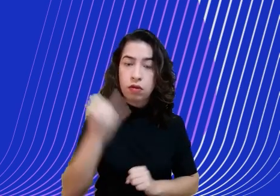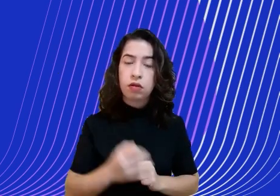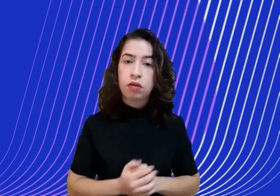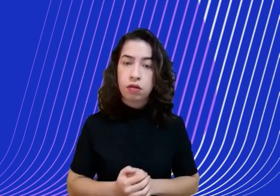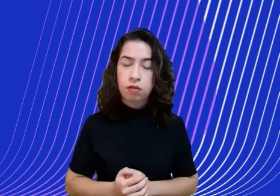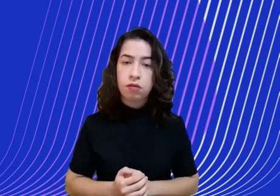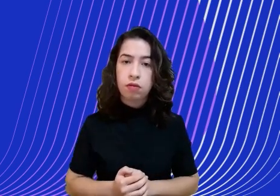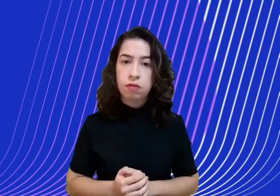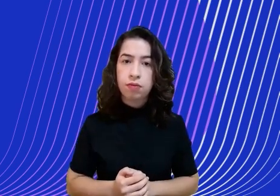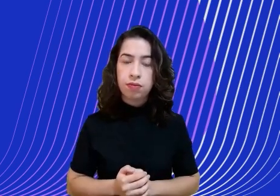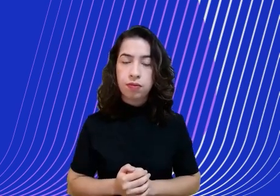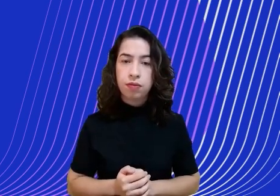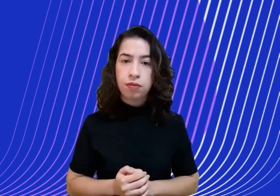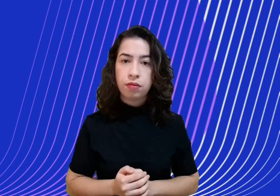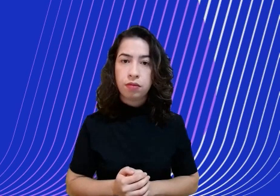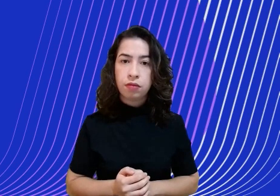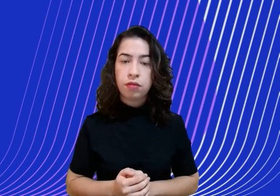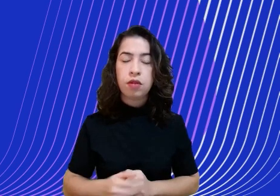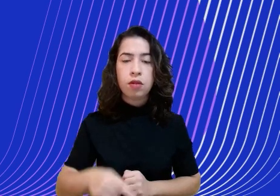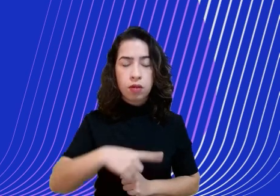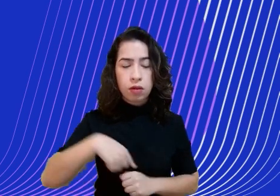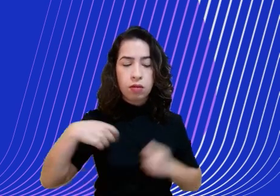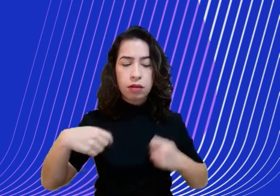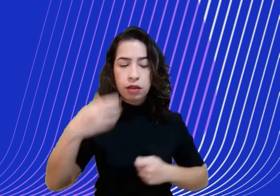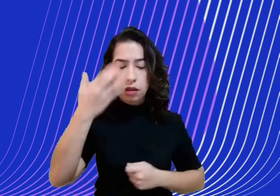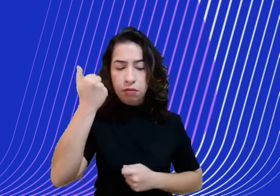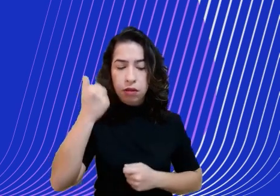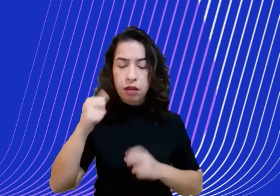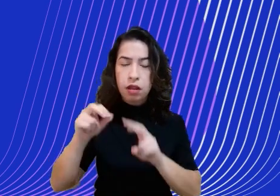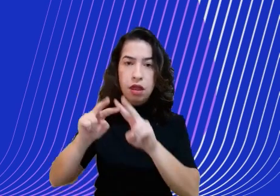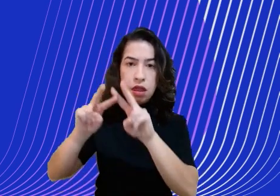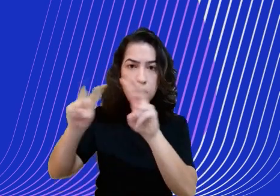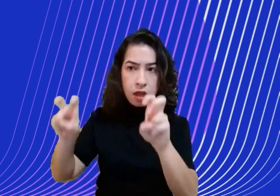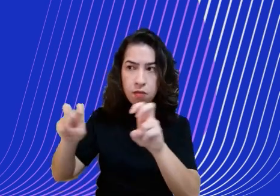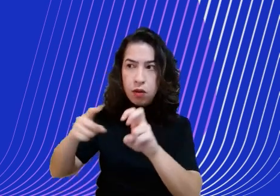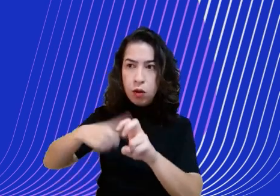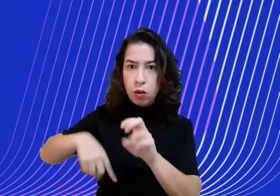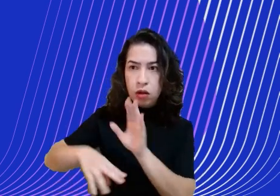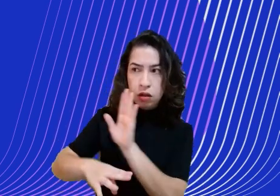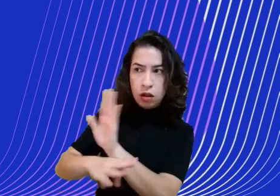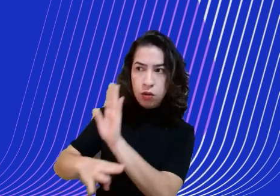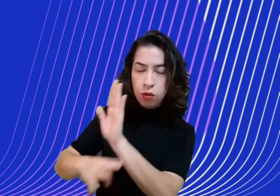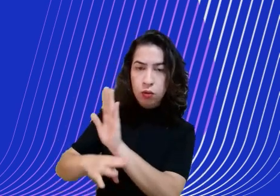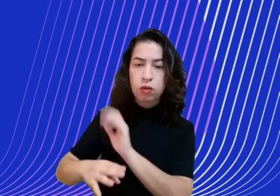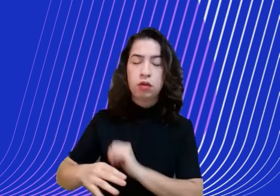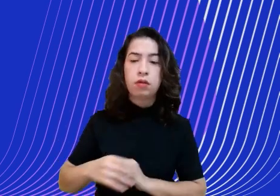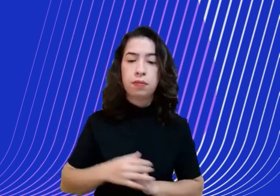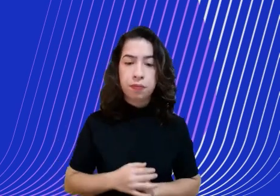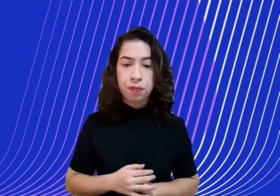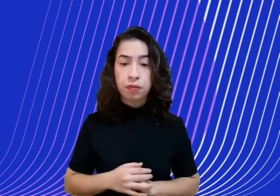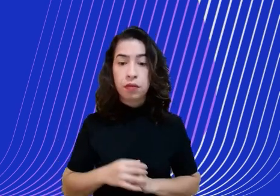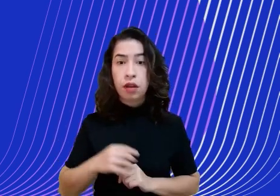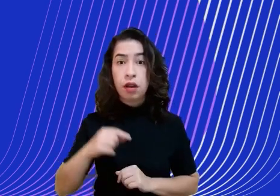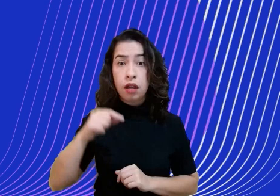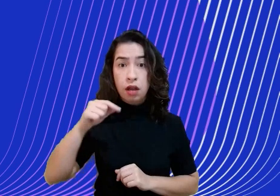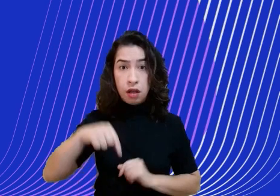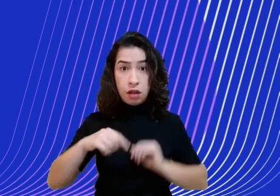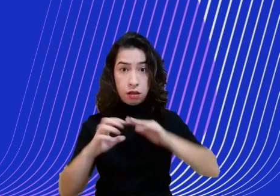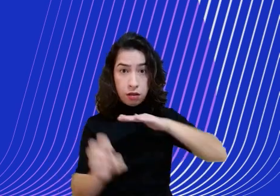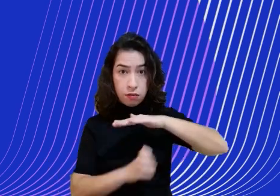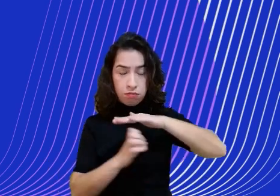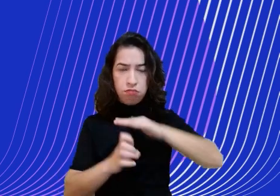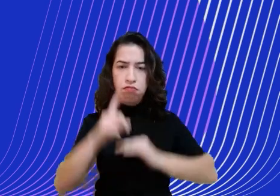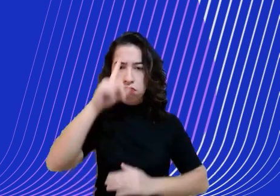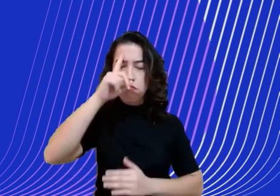that we cannot be cannot omit anymore what's happening. We need to know which causes we are sponsoring. So when we decide to